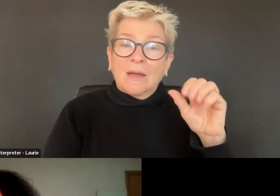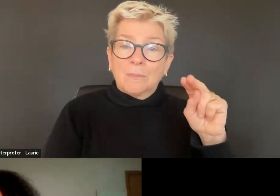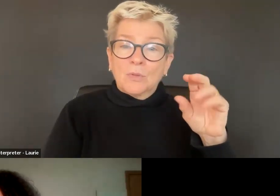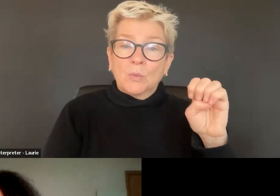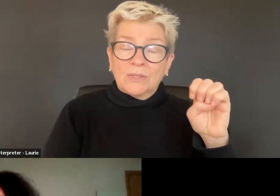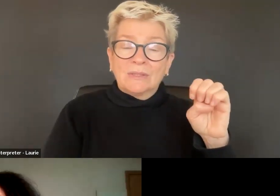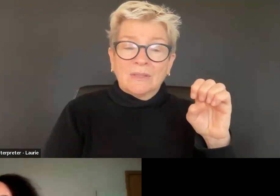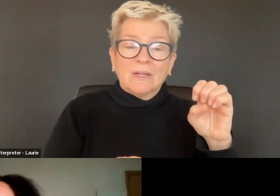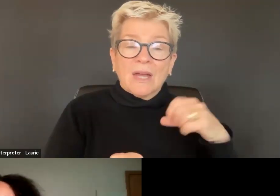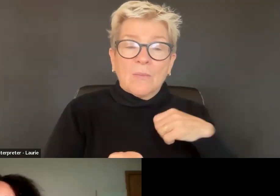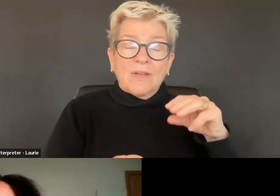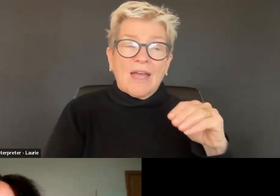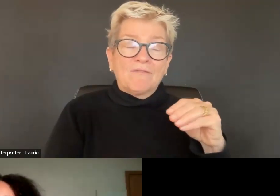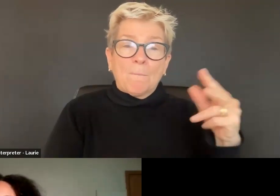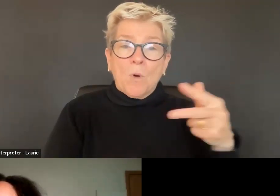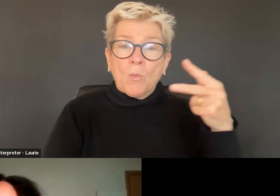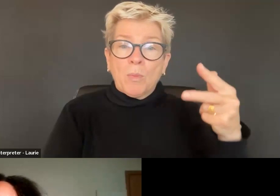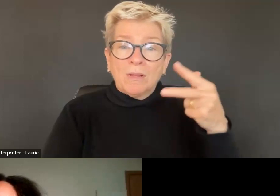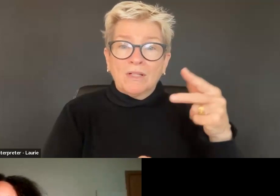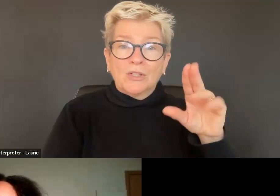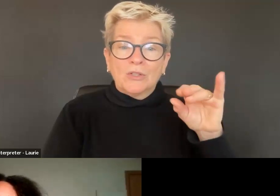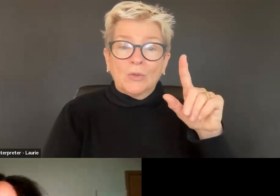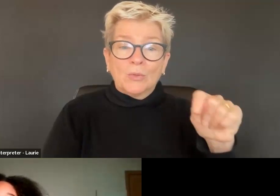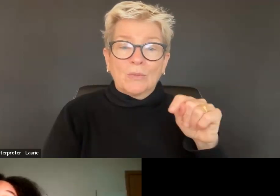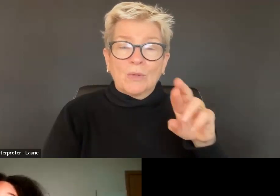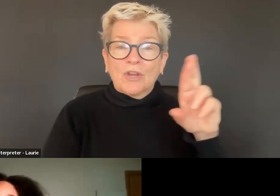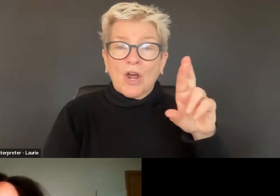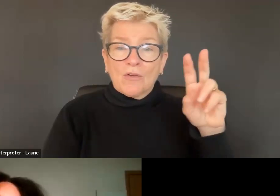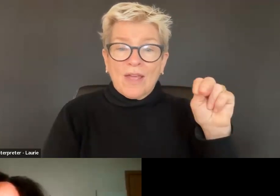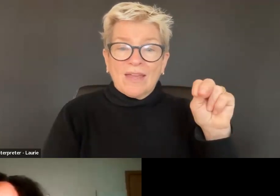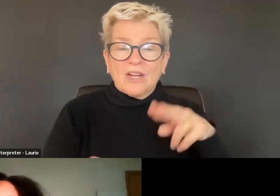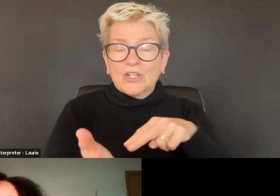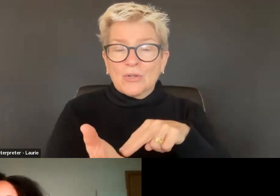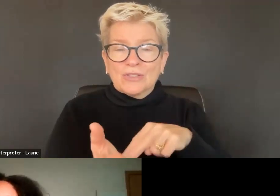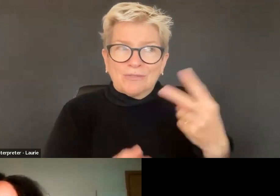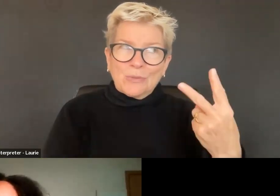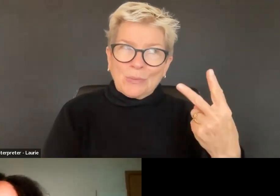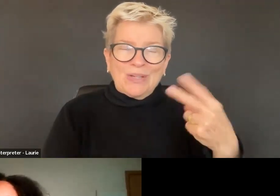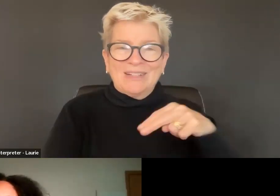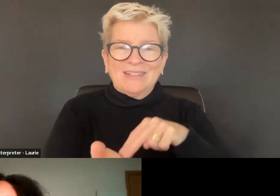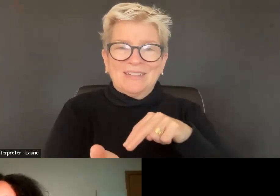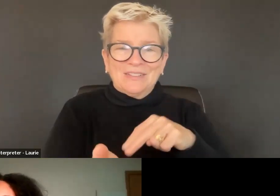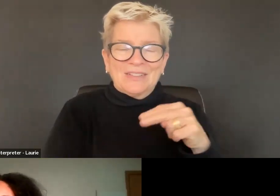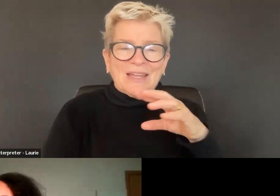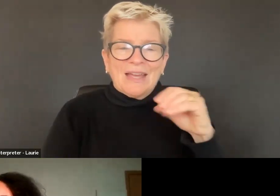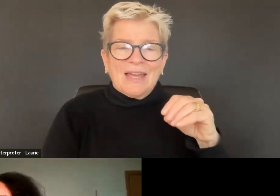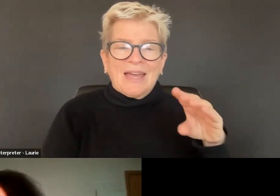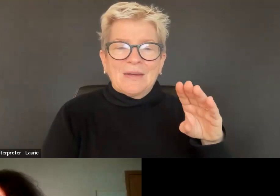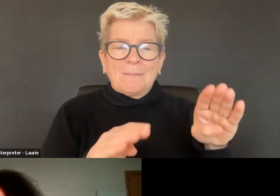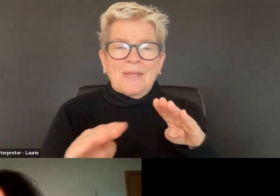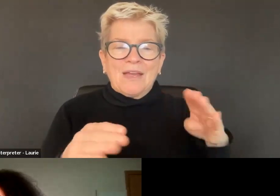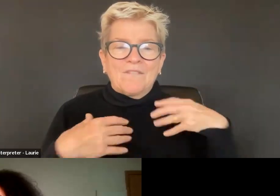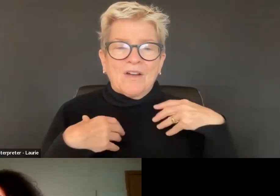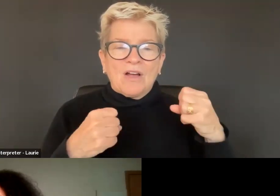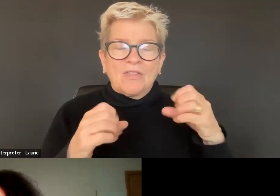up of a mobile unit registered nurse and nurses, we have two, and behavioral health crisis responders